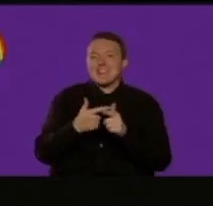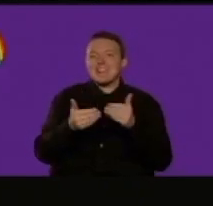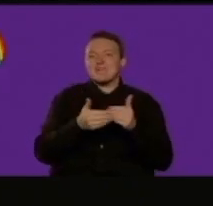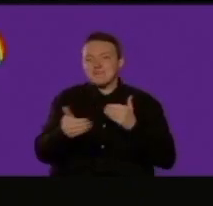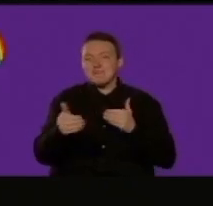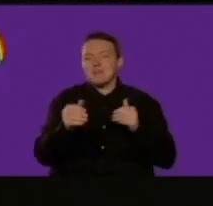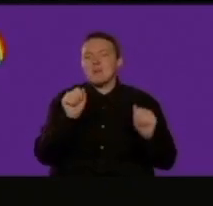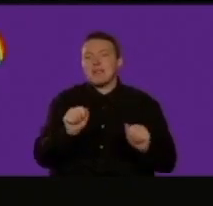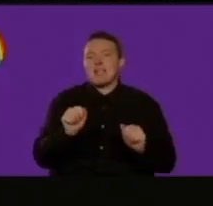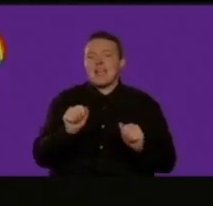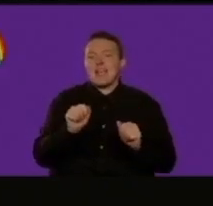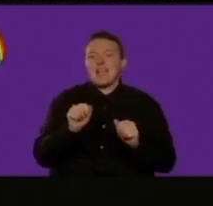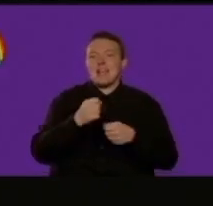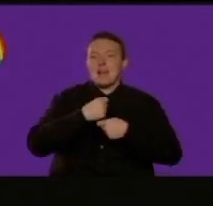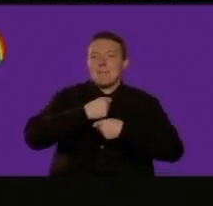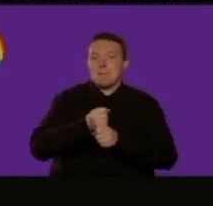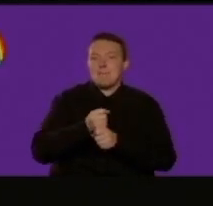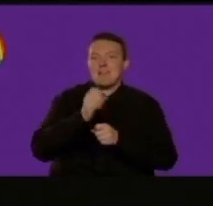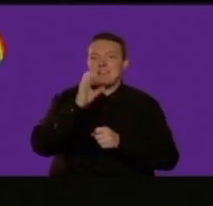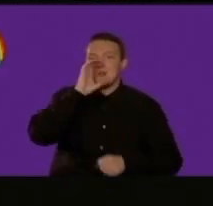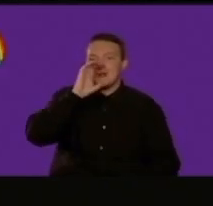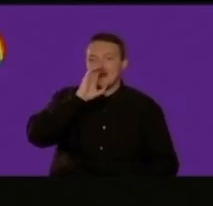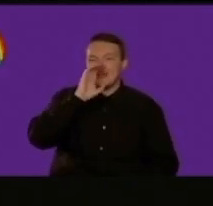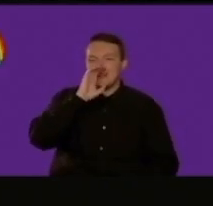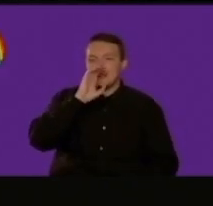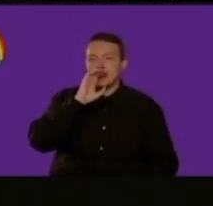also represents that.